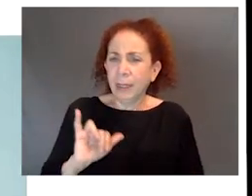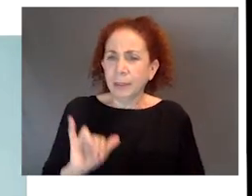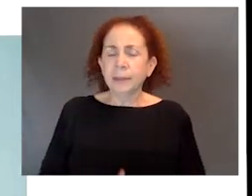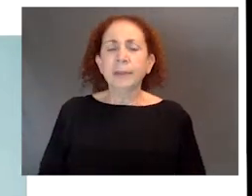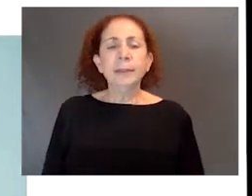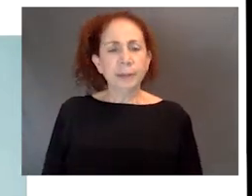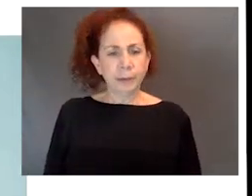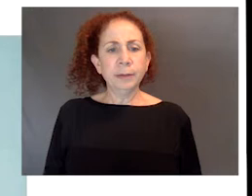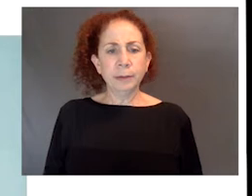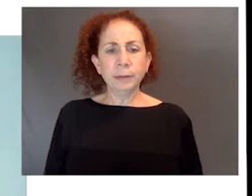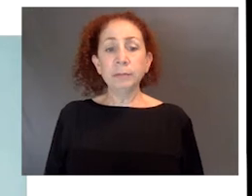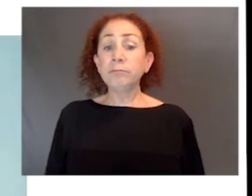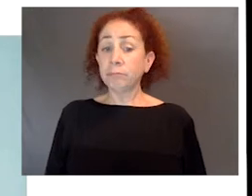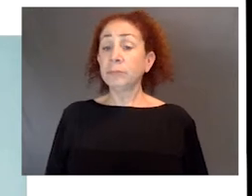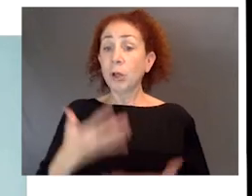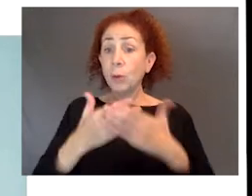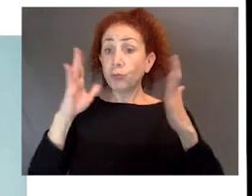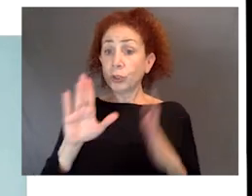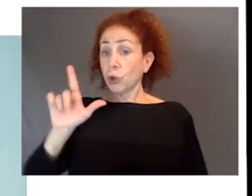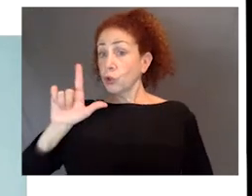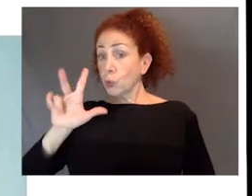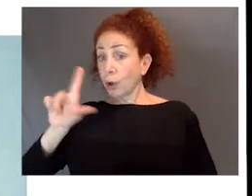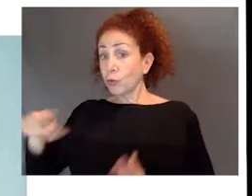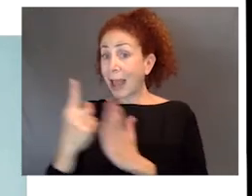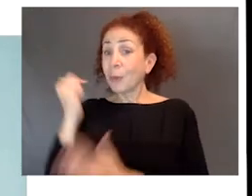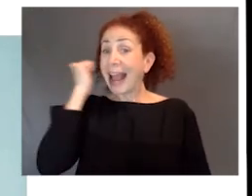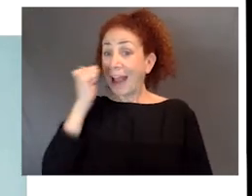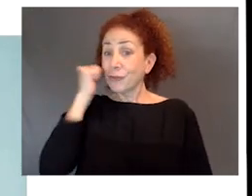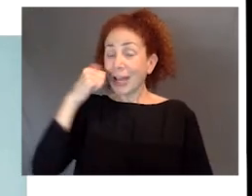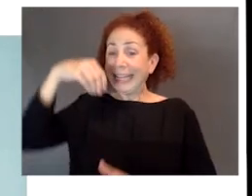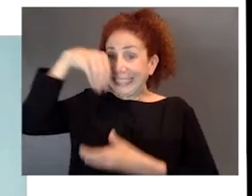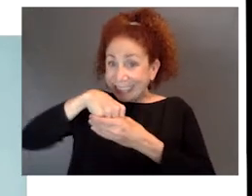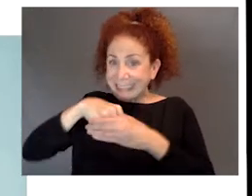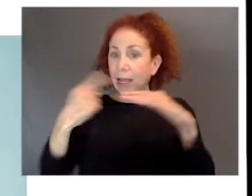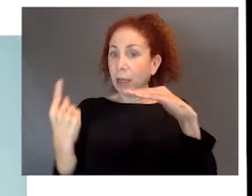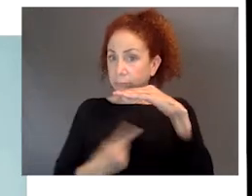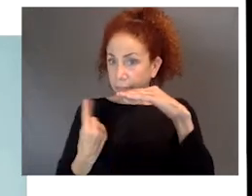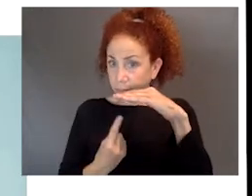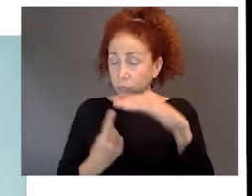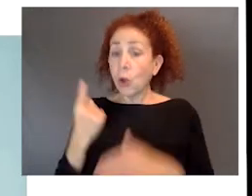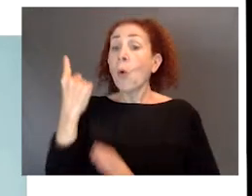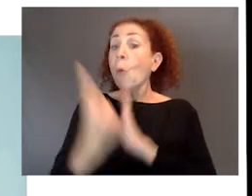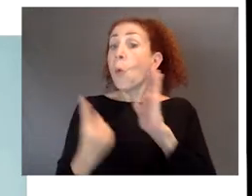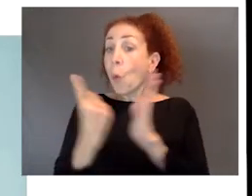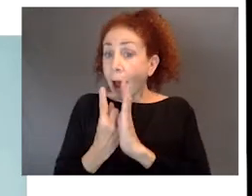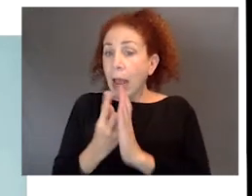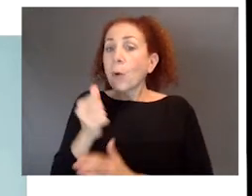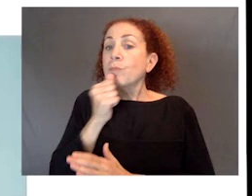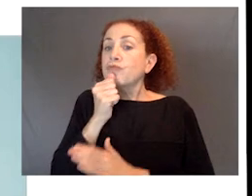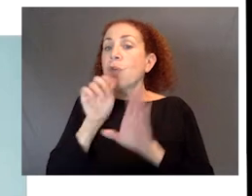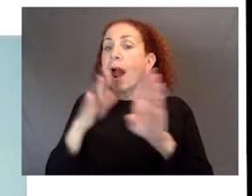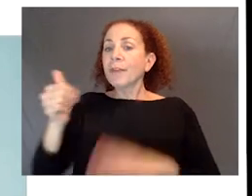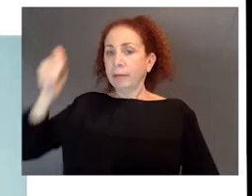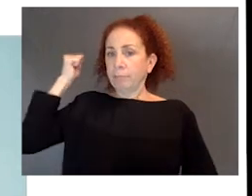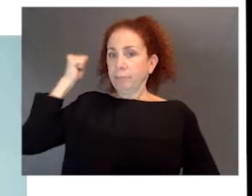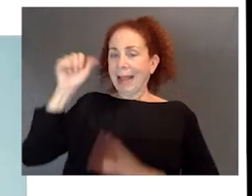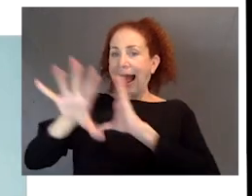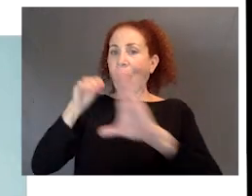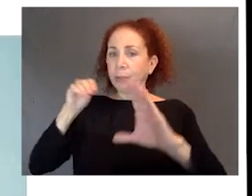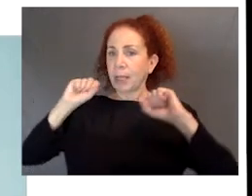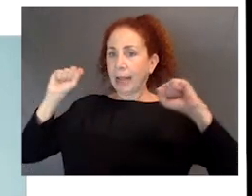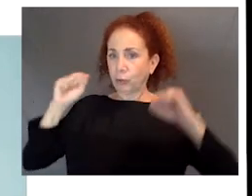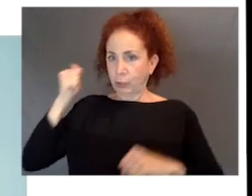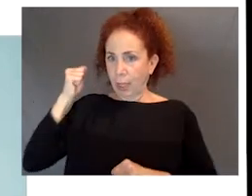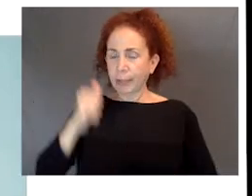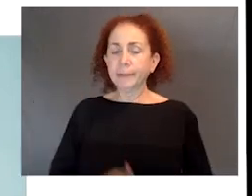claustrophobic. Prisoners would spend 23 hours a day inside their cells, 1 hour a day in a private exercise yard located at the back